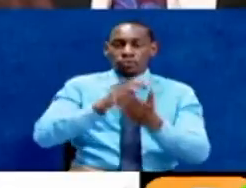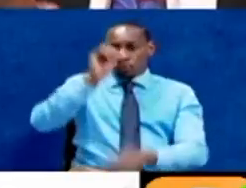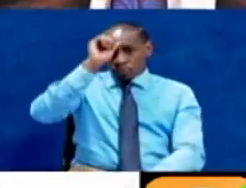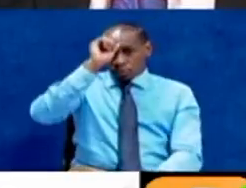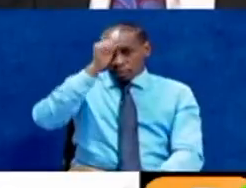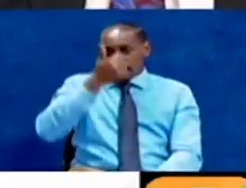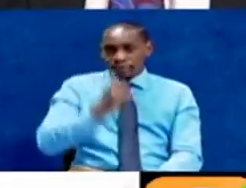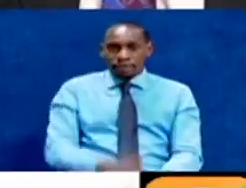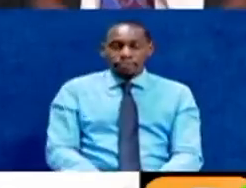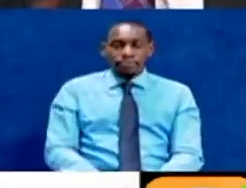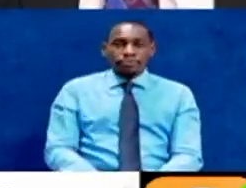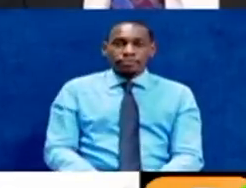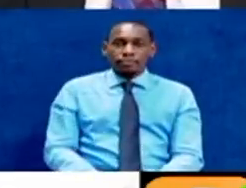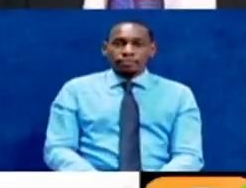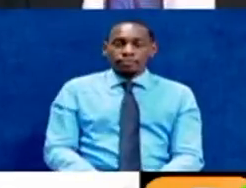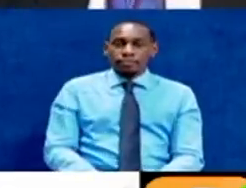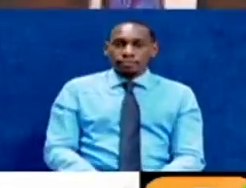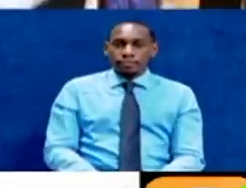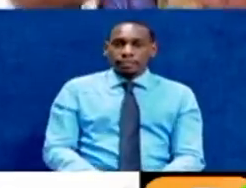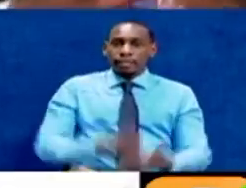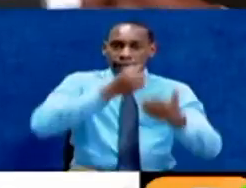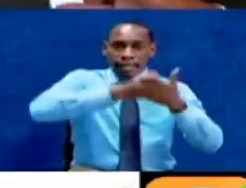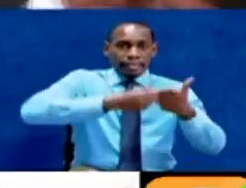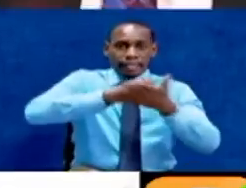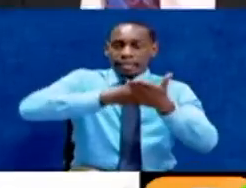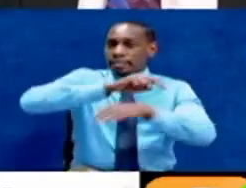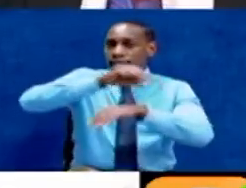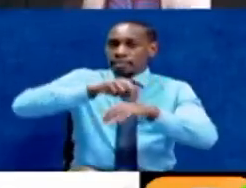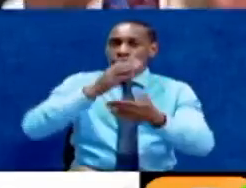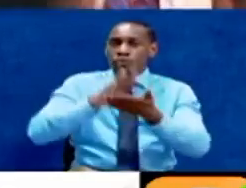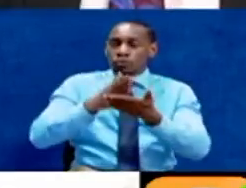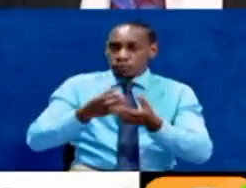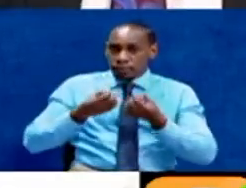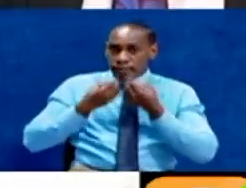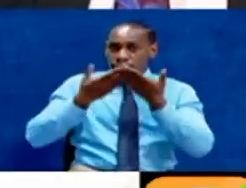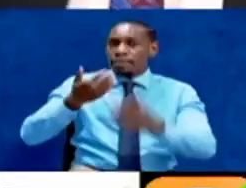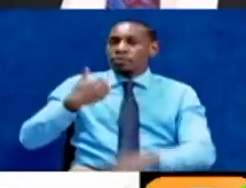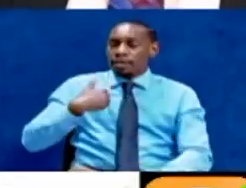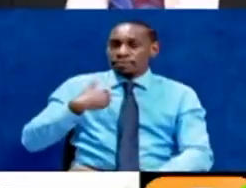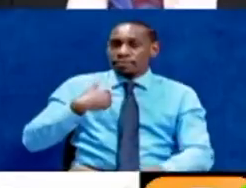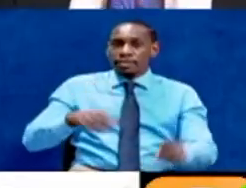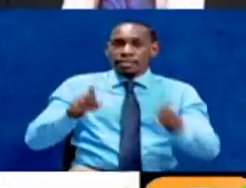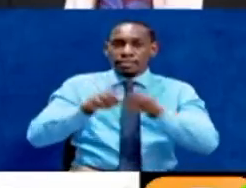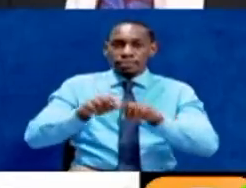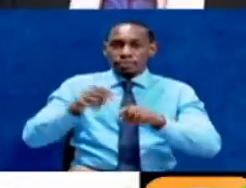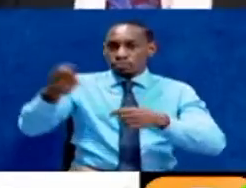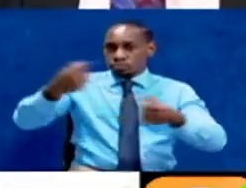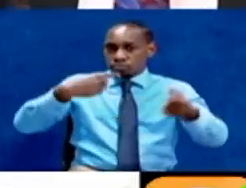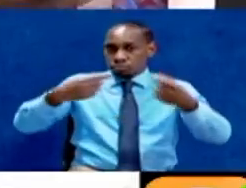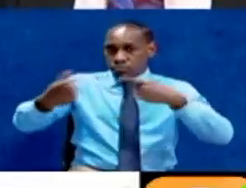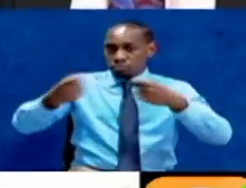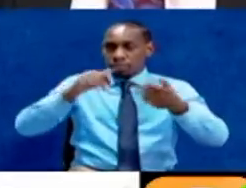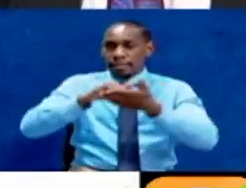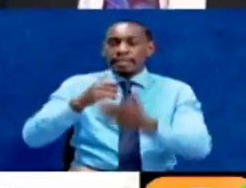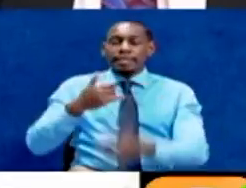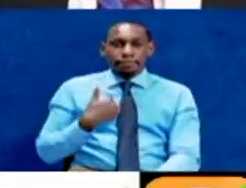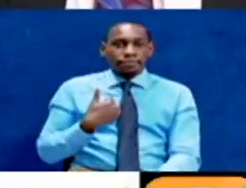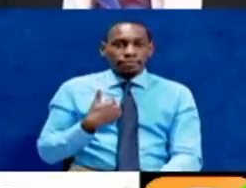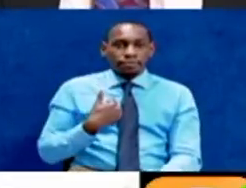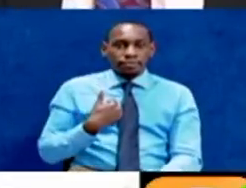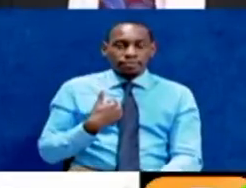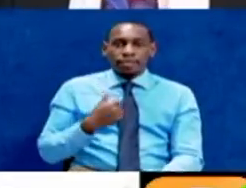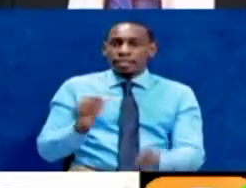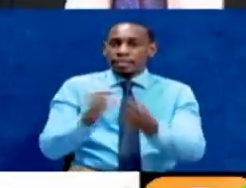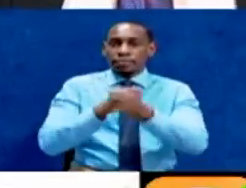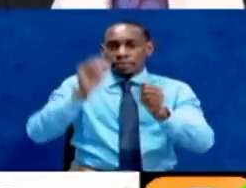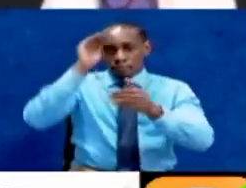clever these days. And okay. I can tell you the Asula Nation has become so informed these days that even the kind of messages we are getting from them, my friend, you will not